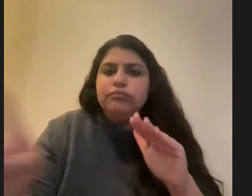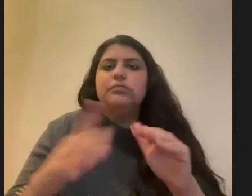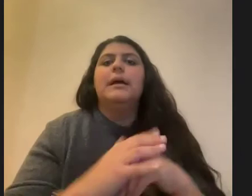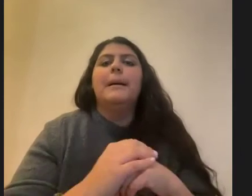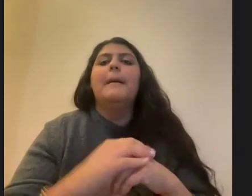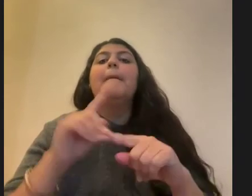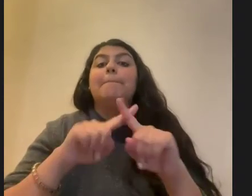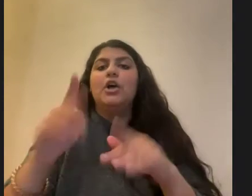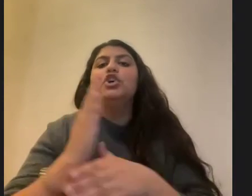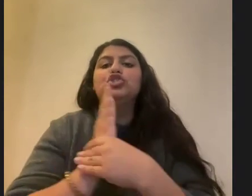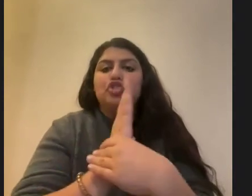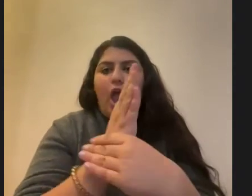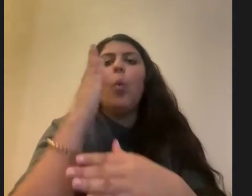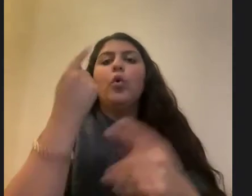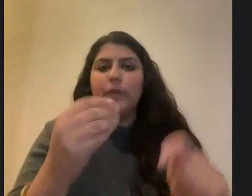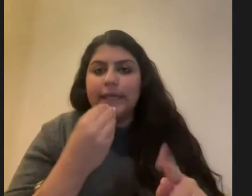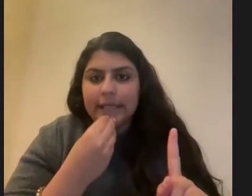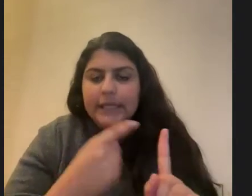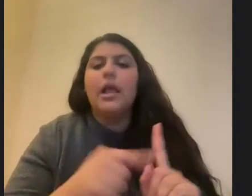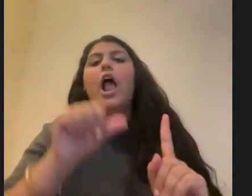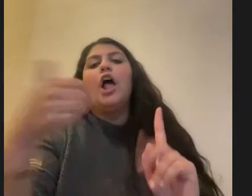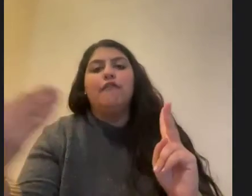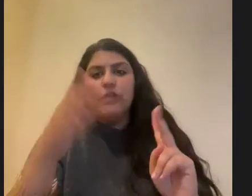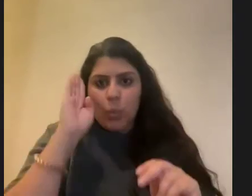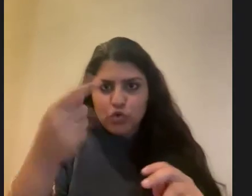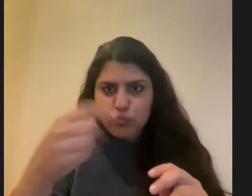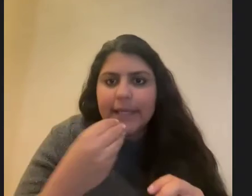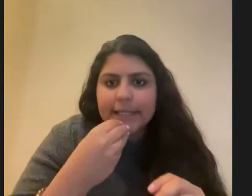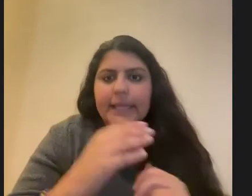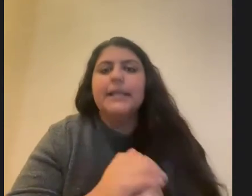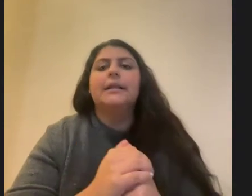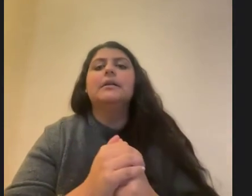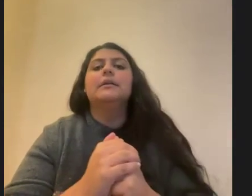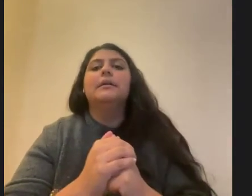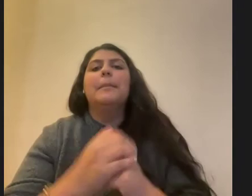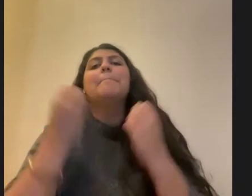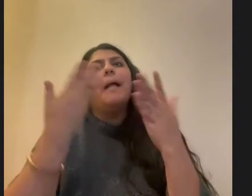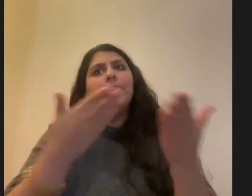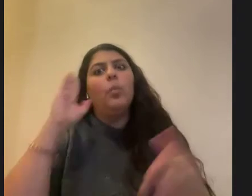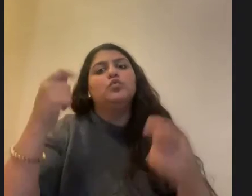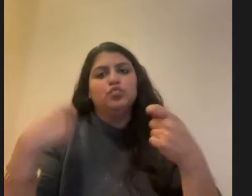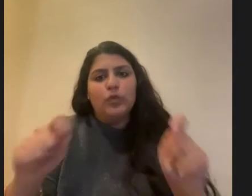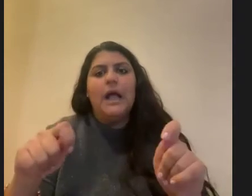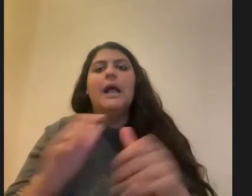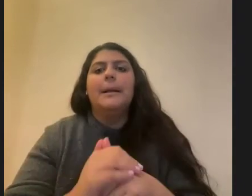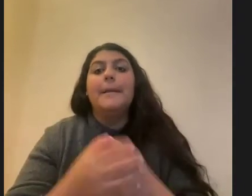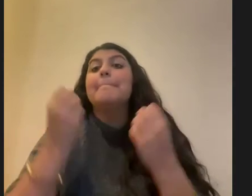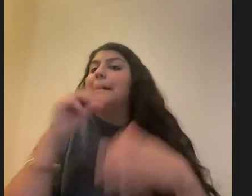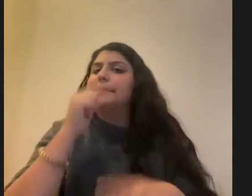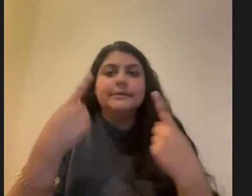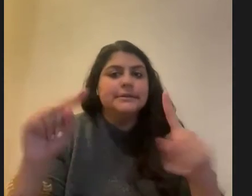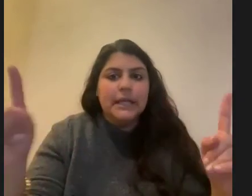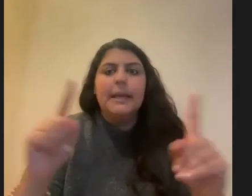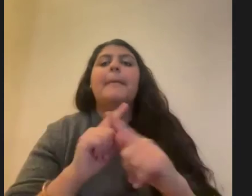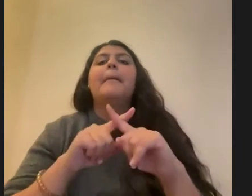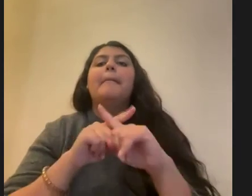will try to eat octopuses, like other fish will. There's lots of things that will try. Many will not succeed. But